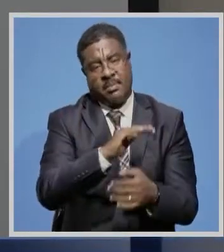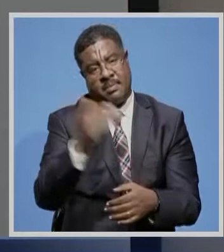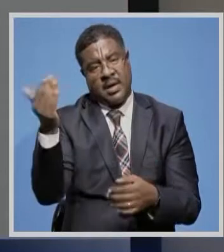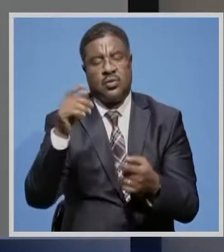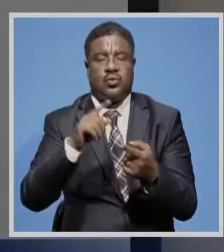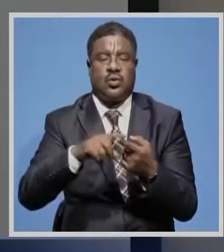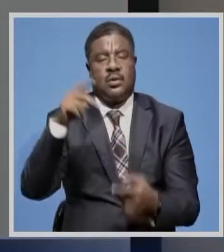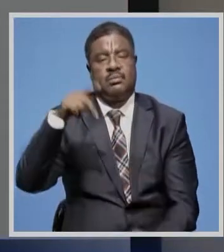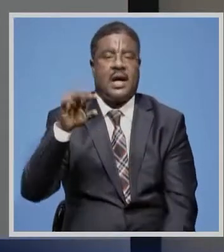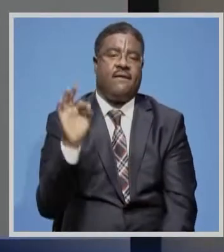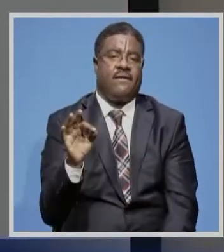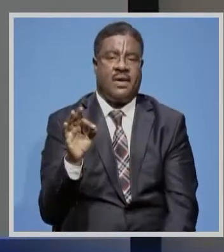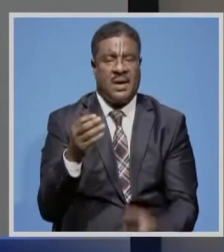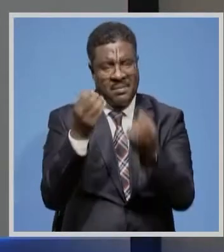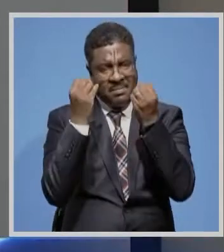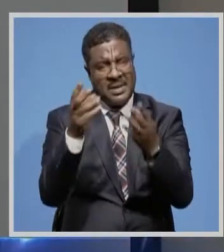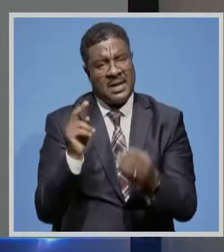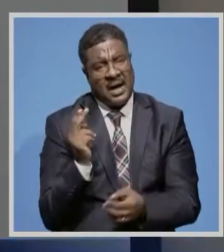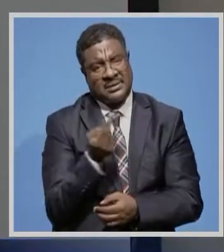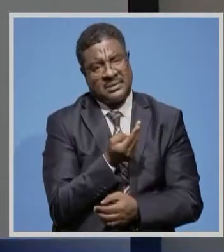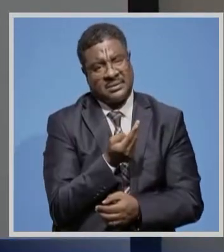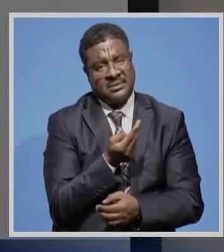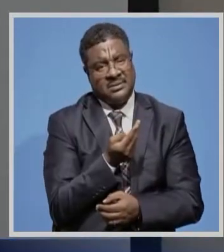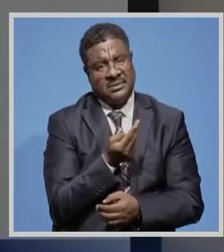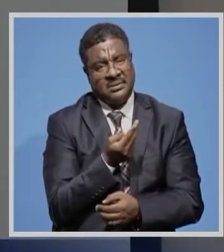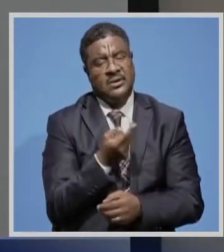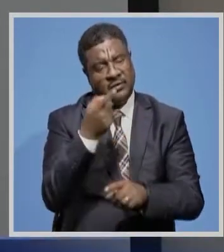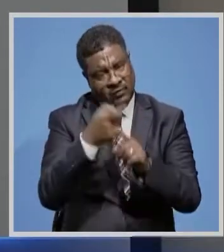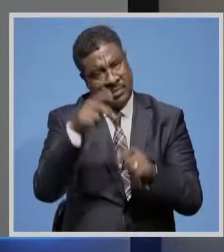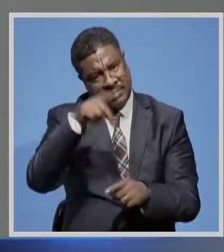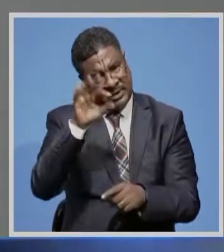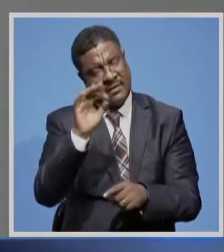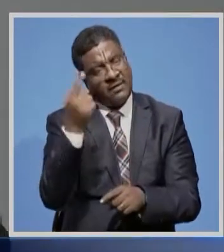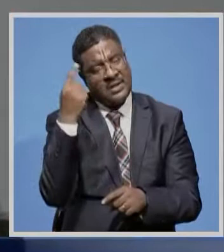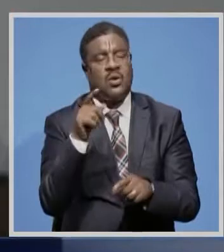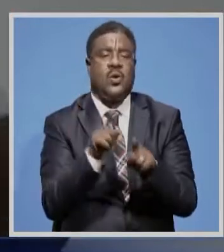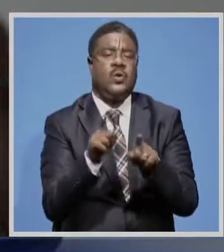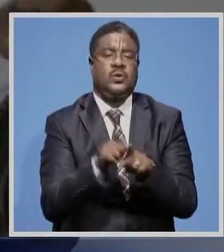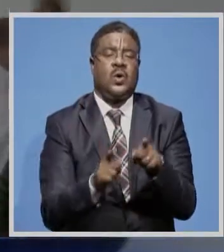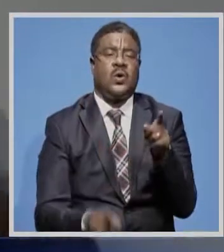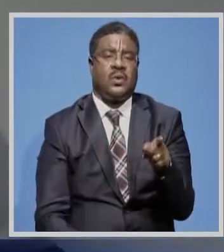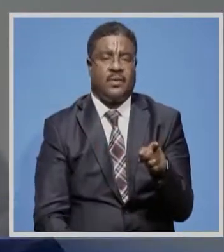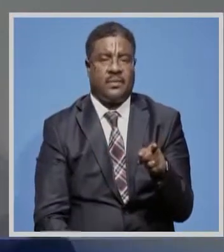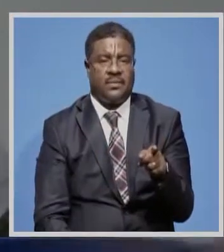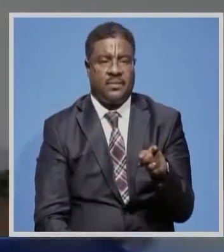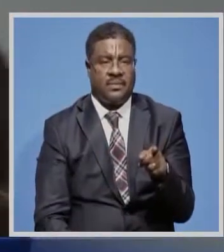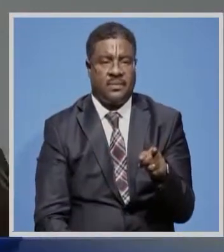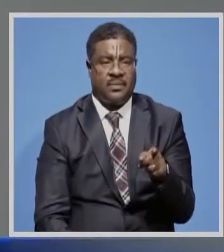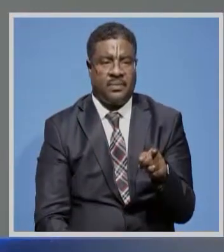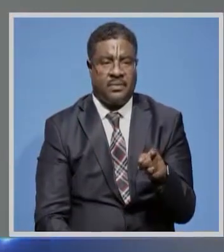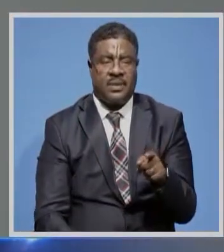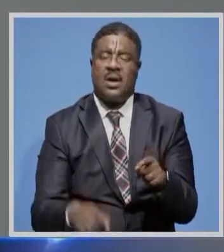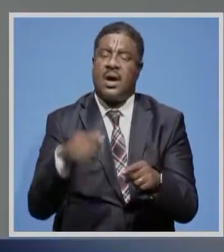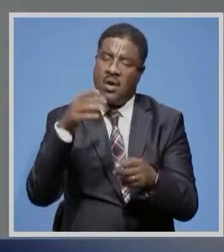Front, because the majority of us are coming from the Patriotic Front. My job is to mobilize you people to come to